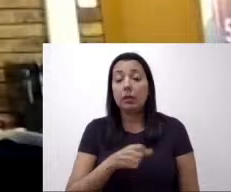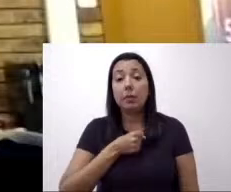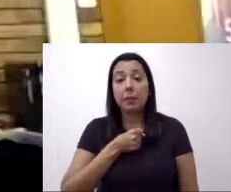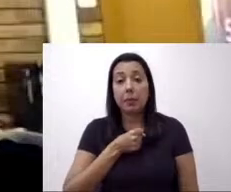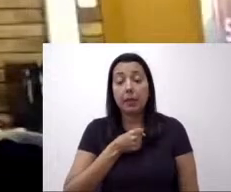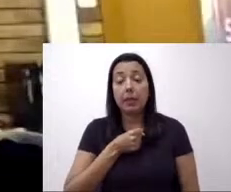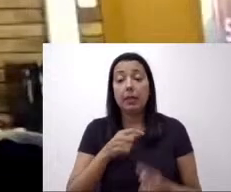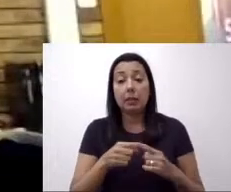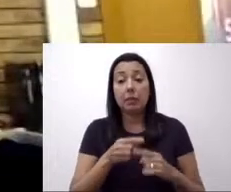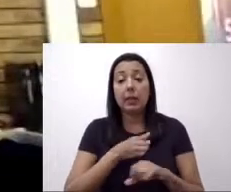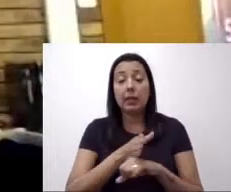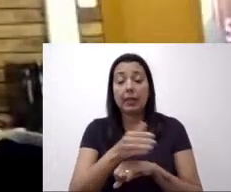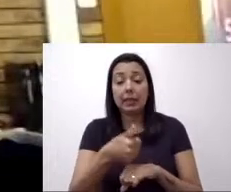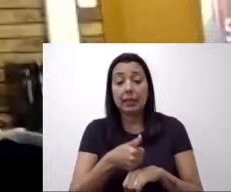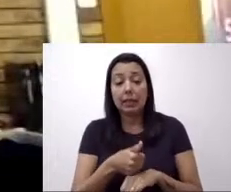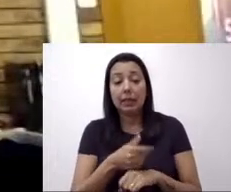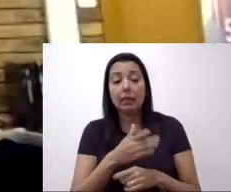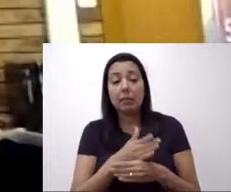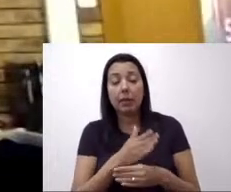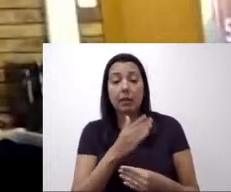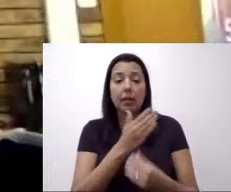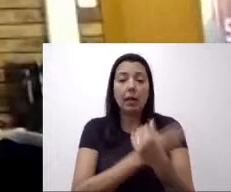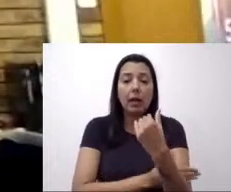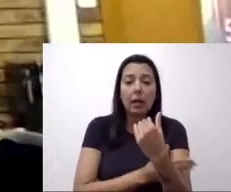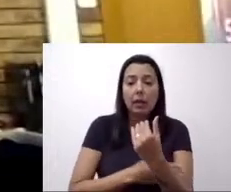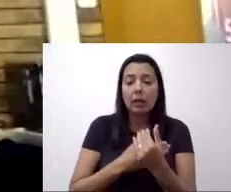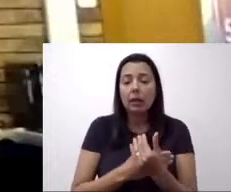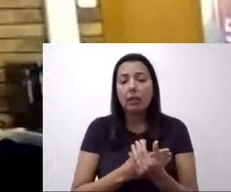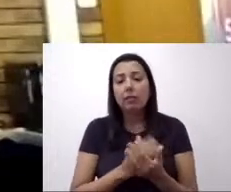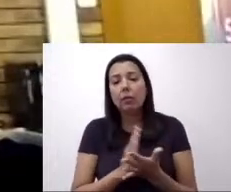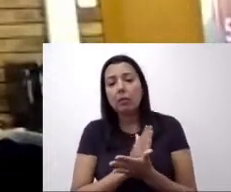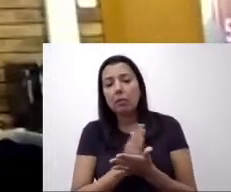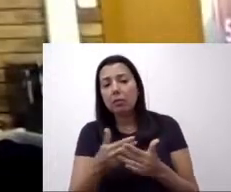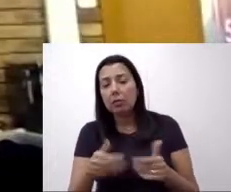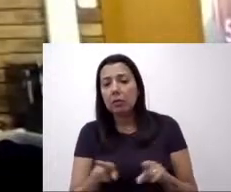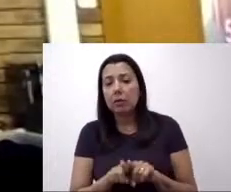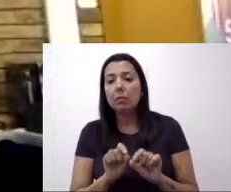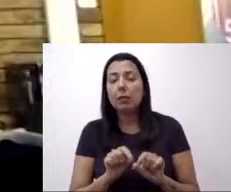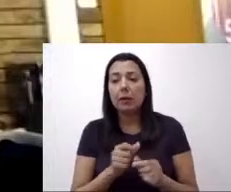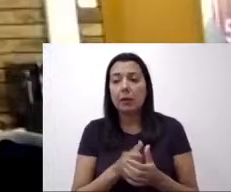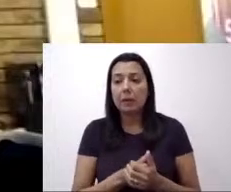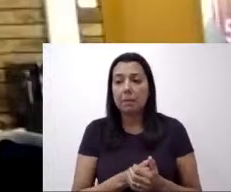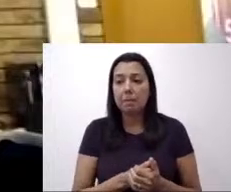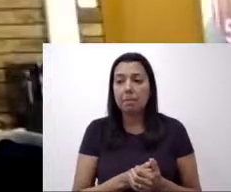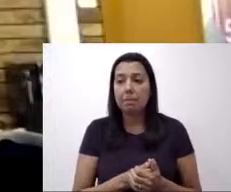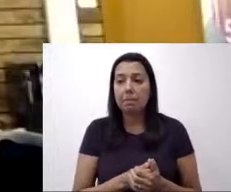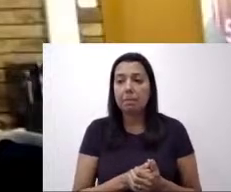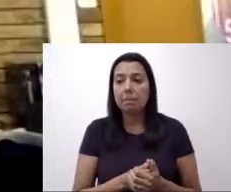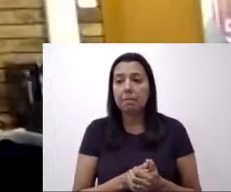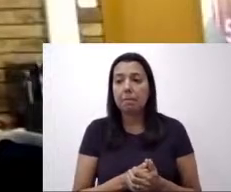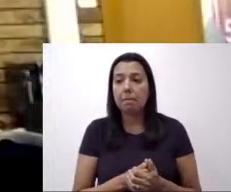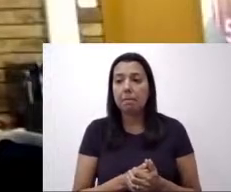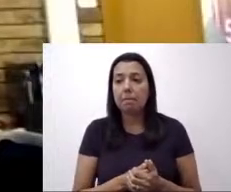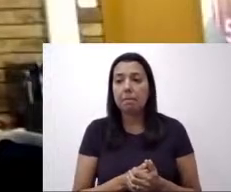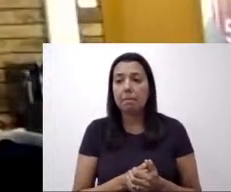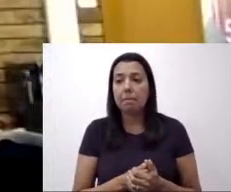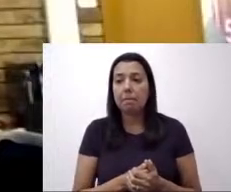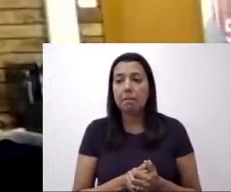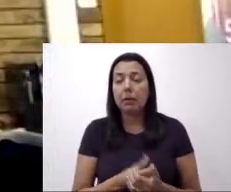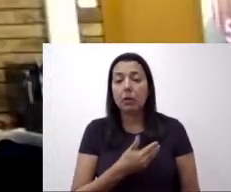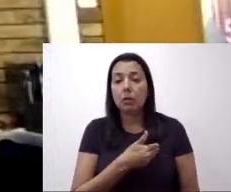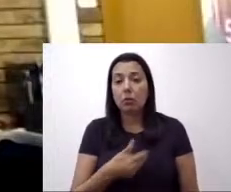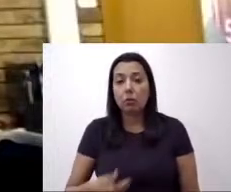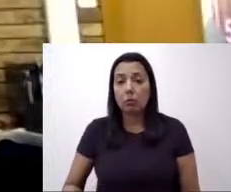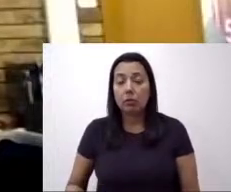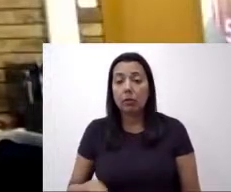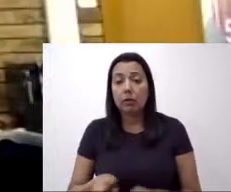In the case of shale gas, I use archive of the government when it's accessible. Sometimes it was in